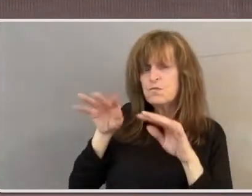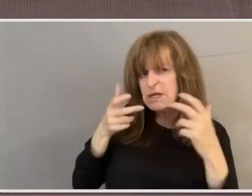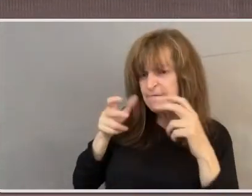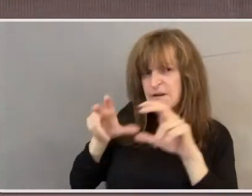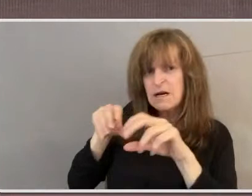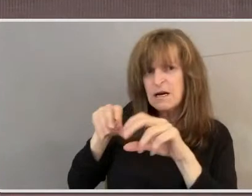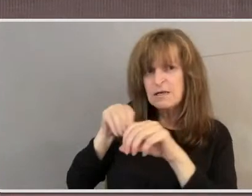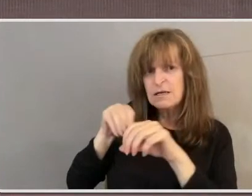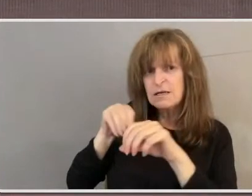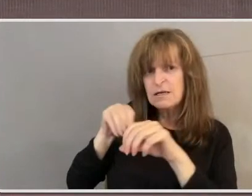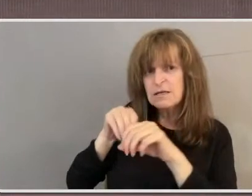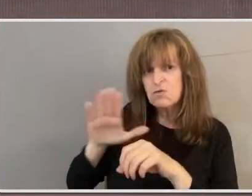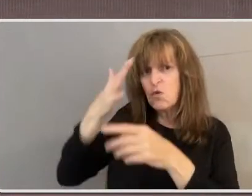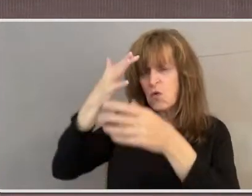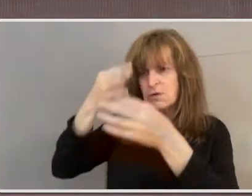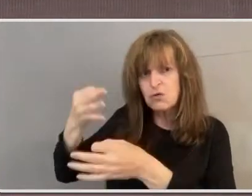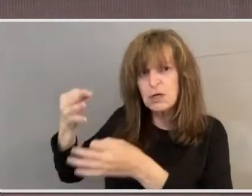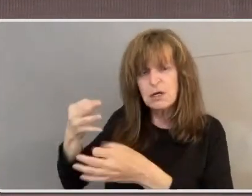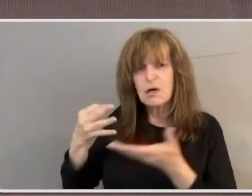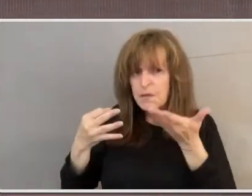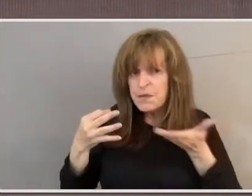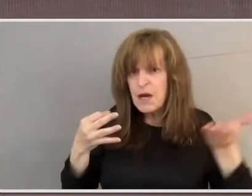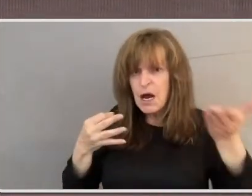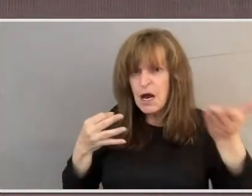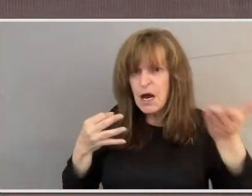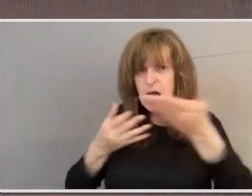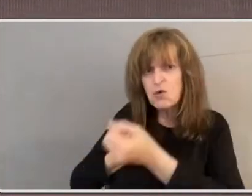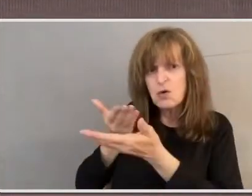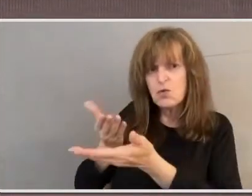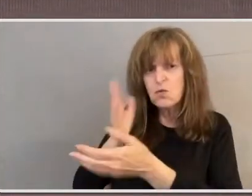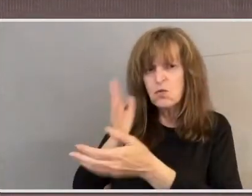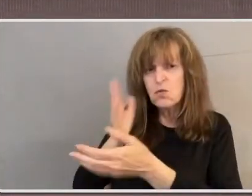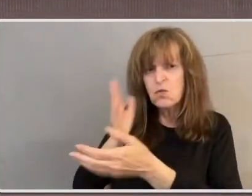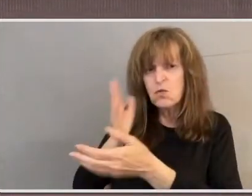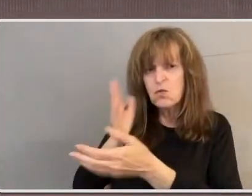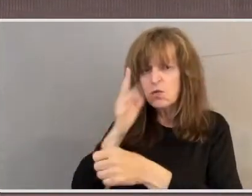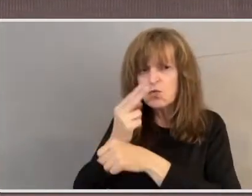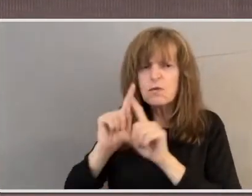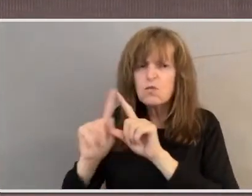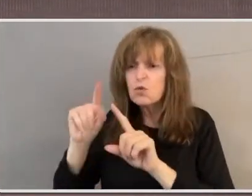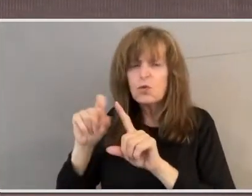of your ability to bring about an even brighter future for all.